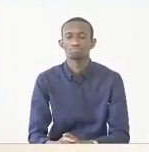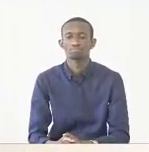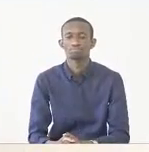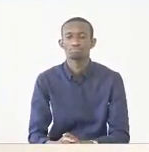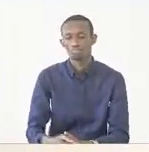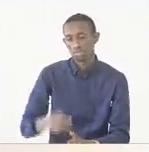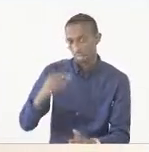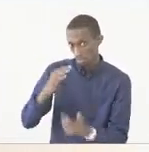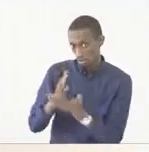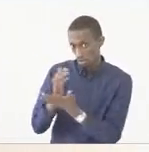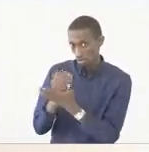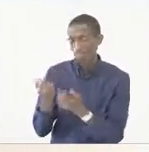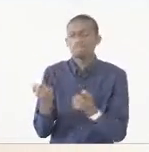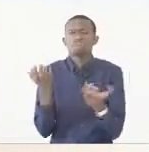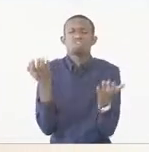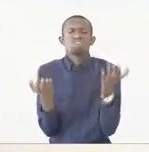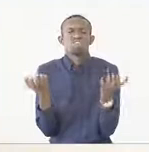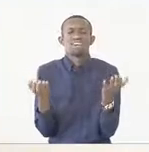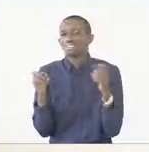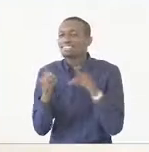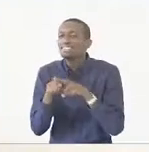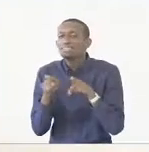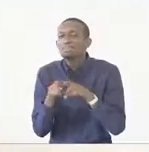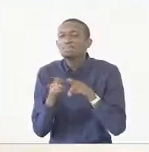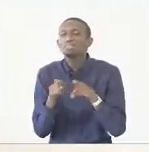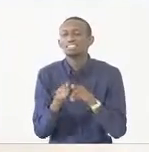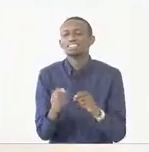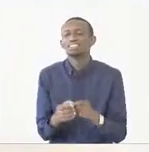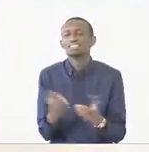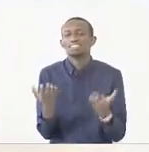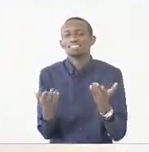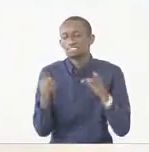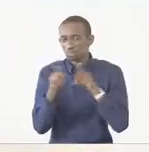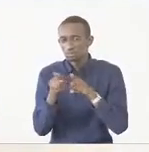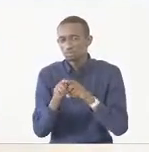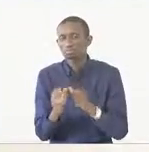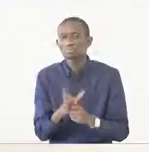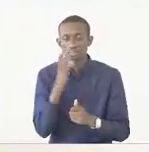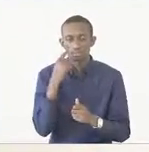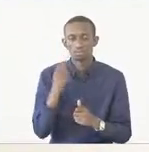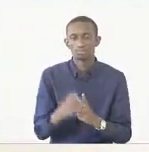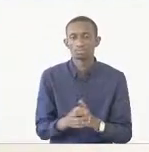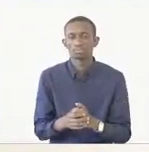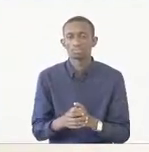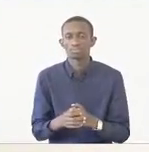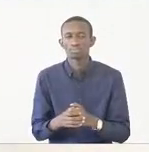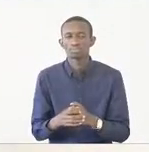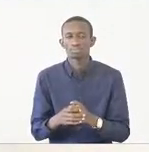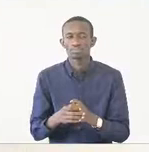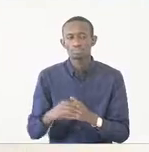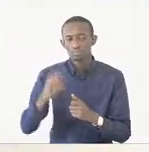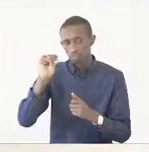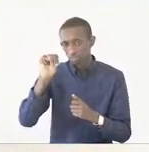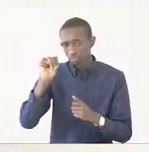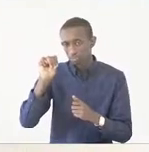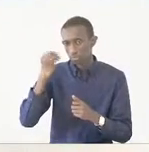we have the same mass, as we are saying, the same mass, this, let's say, the same mass, M1 equal